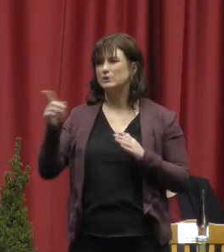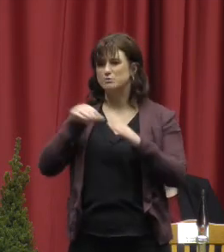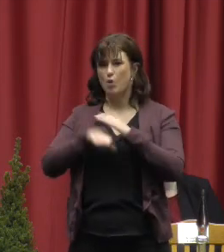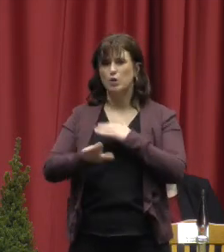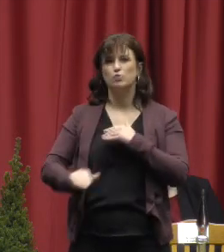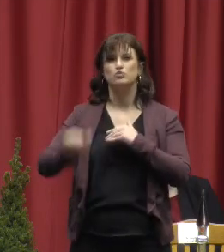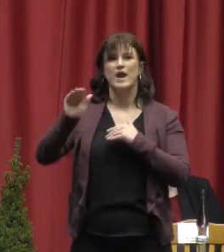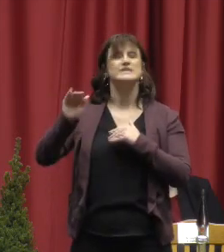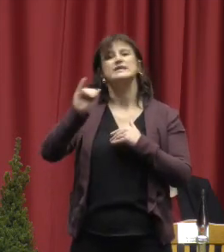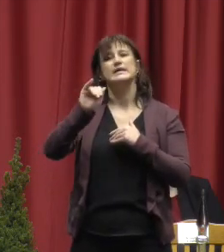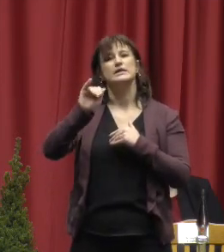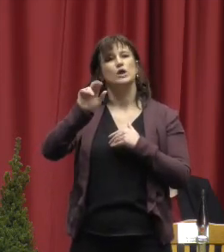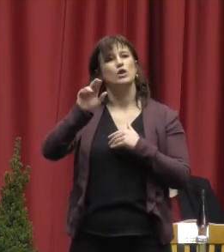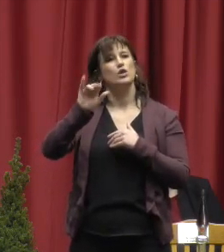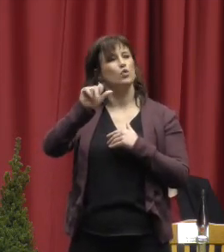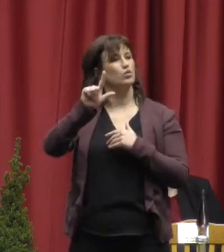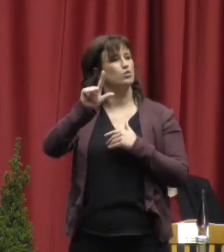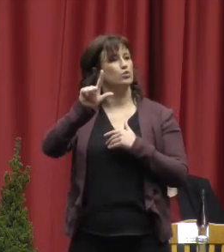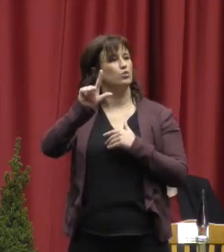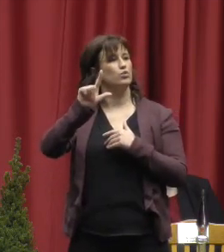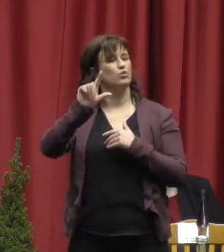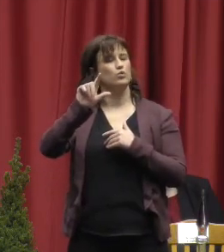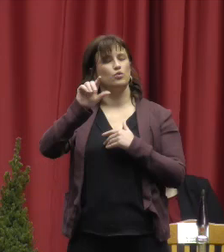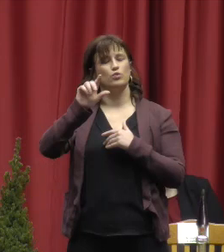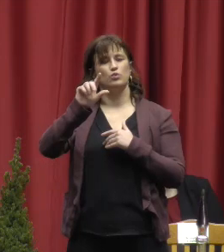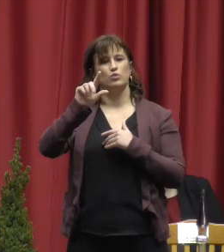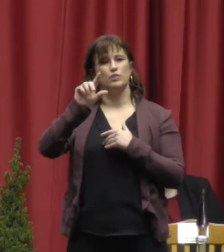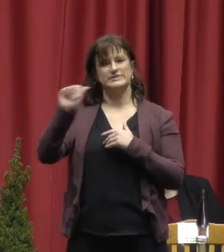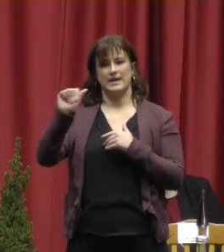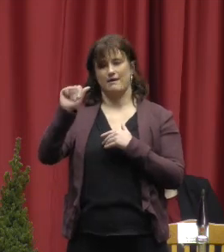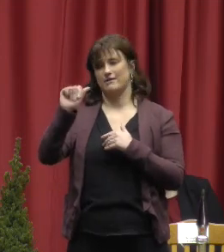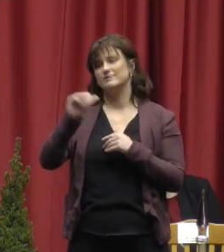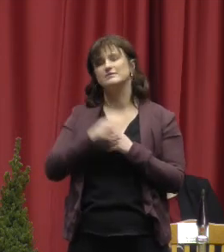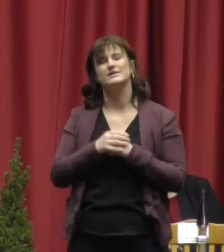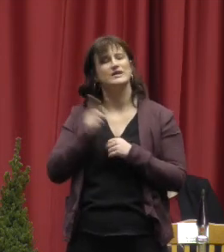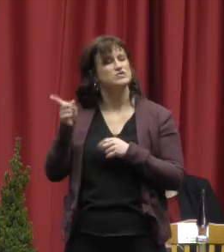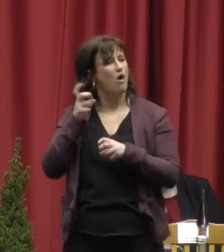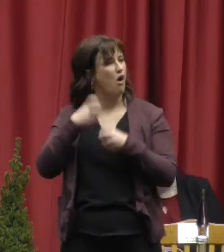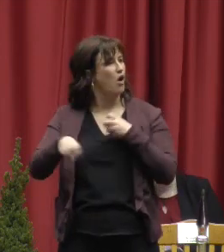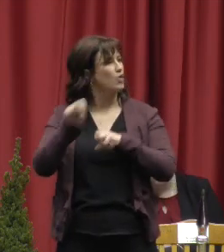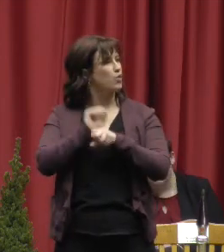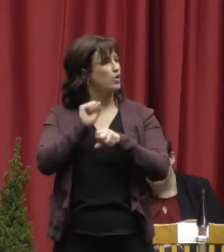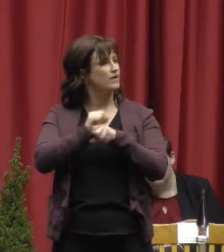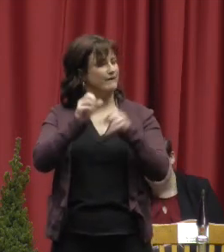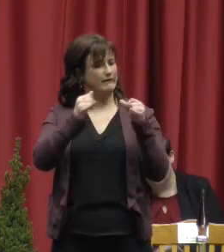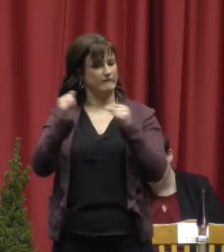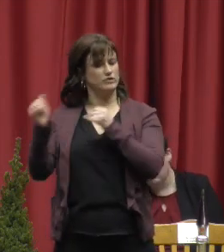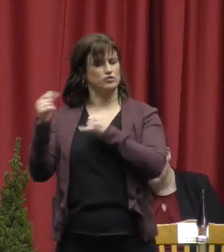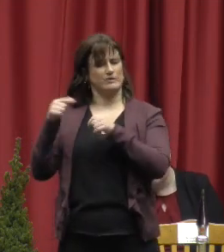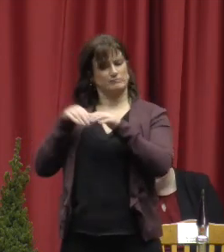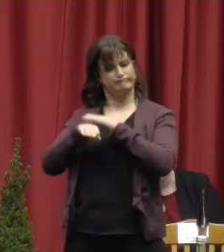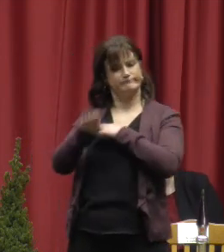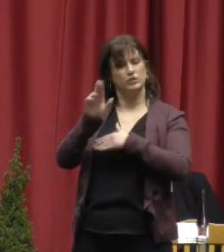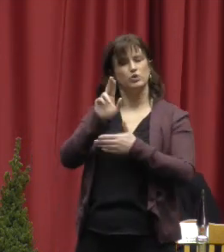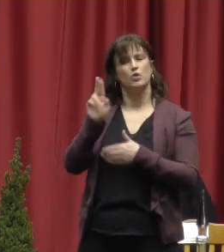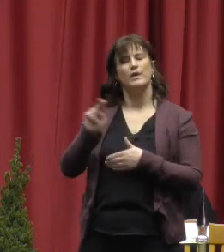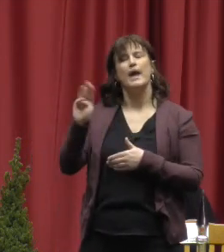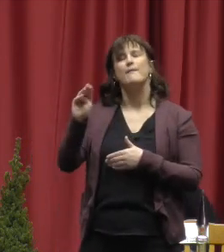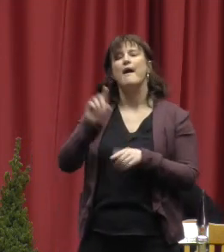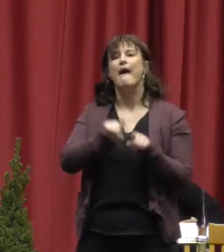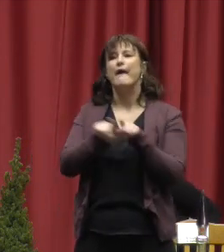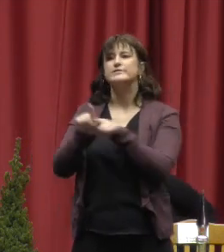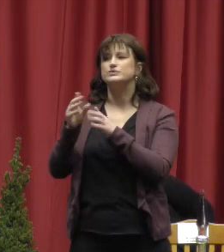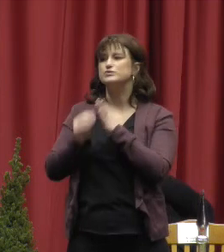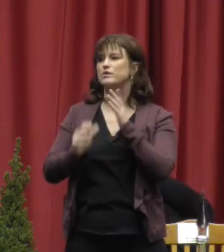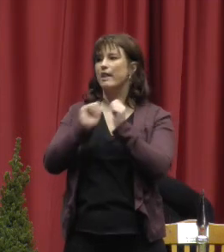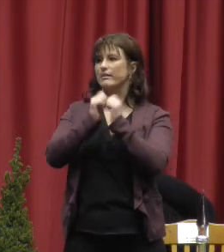Louisiana. A hard-working individual, he came to UNM as a student athlete, a full scholarship